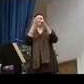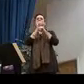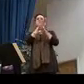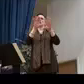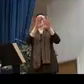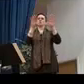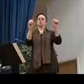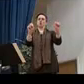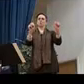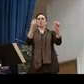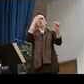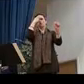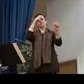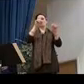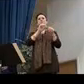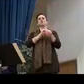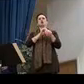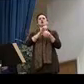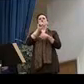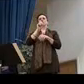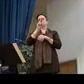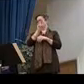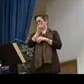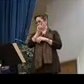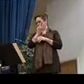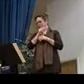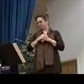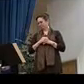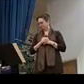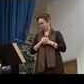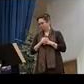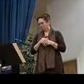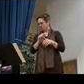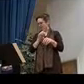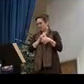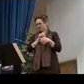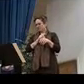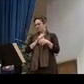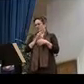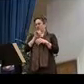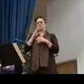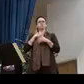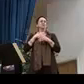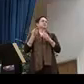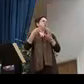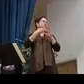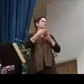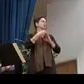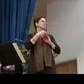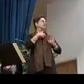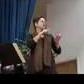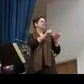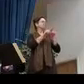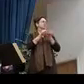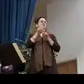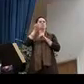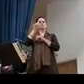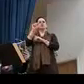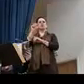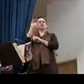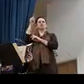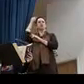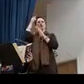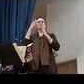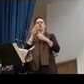Husin. Dr. Husin, will you join me, as well as Lieutenant Governor McLean and Dr. Seck, to